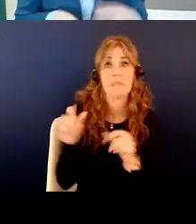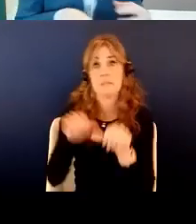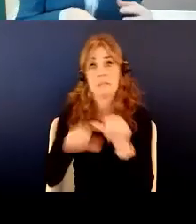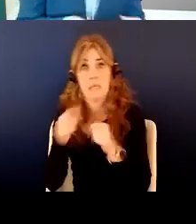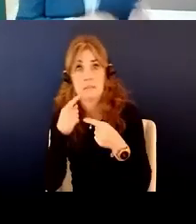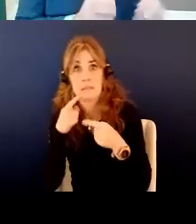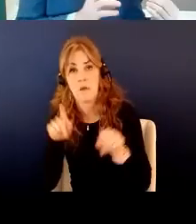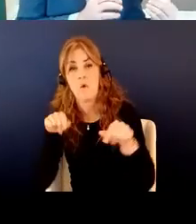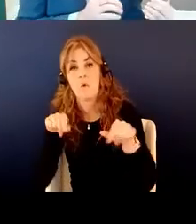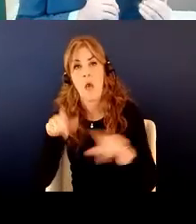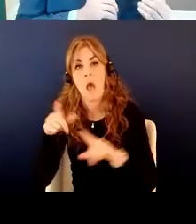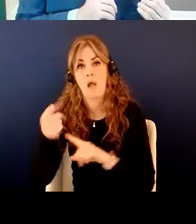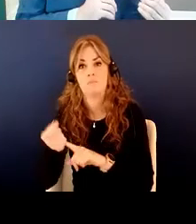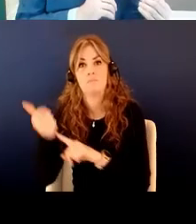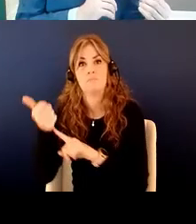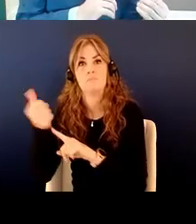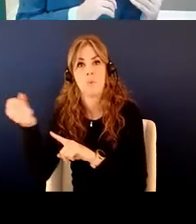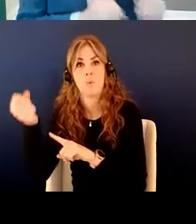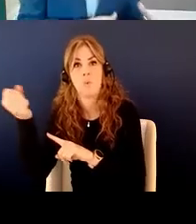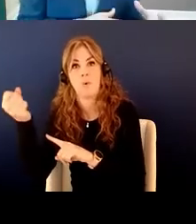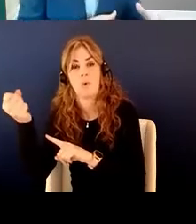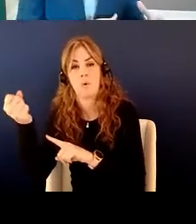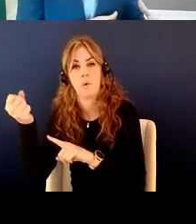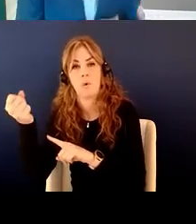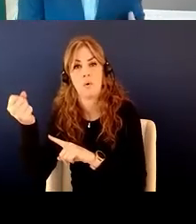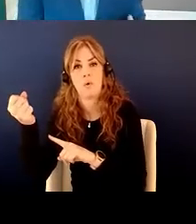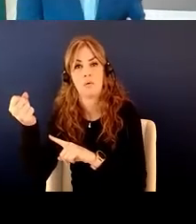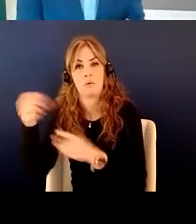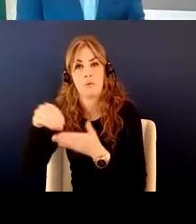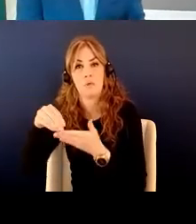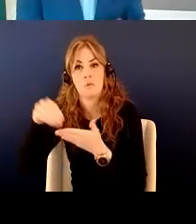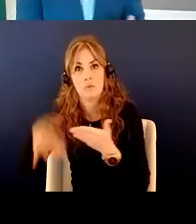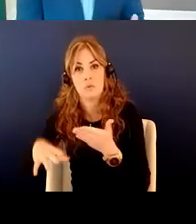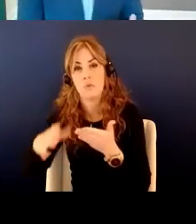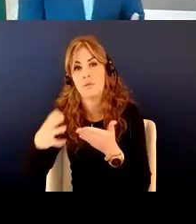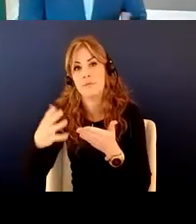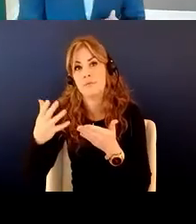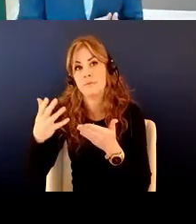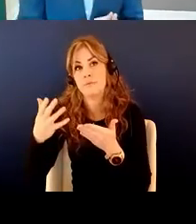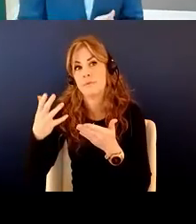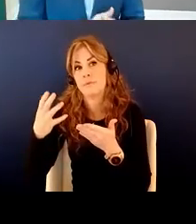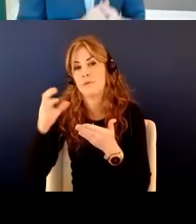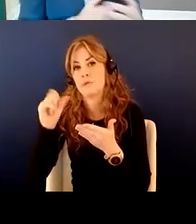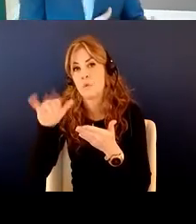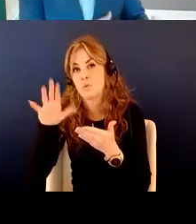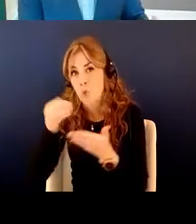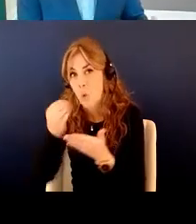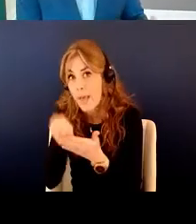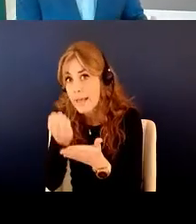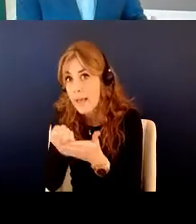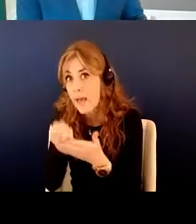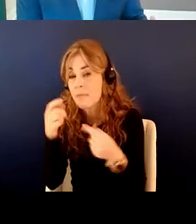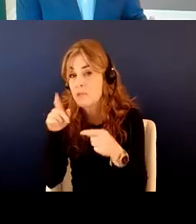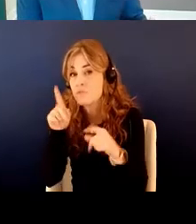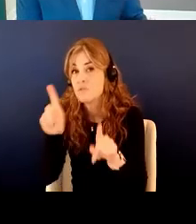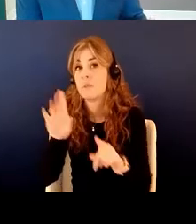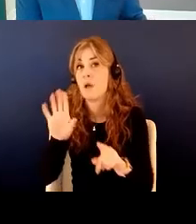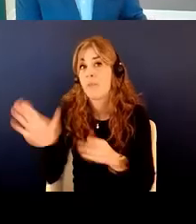while controlling for the students' socioeconomic achievement, or maybe their